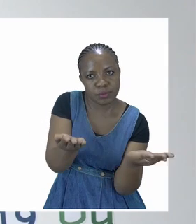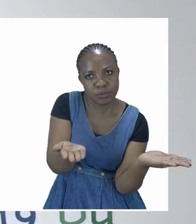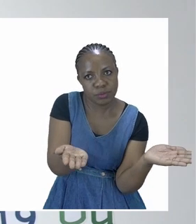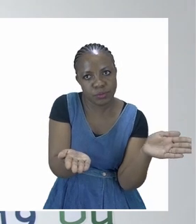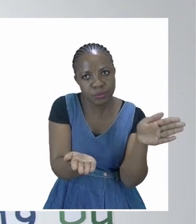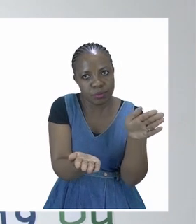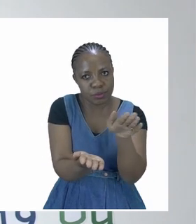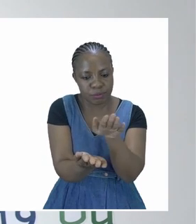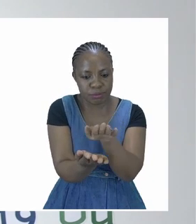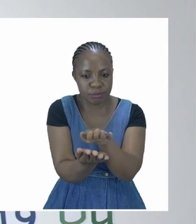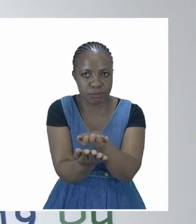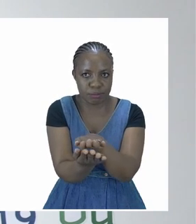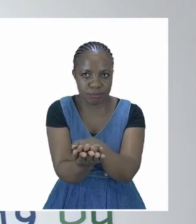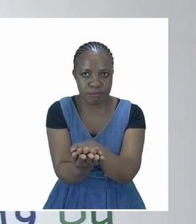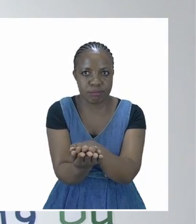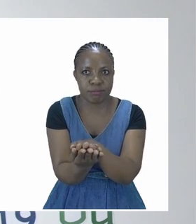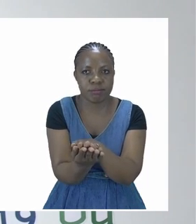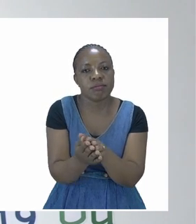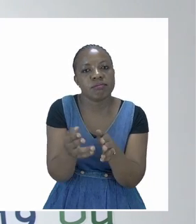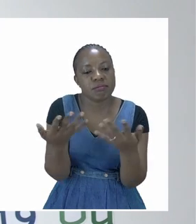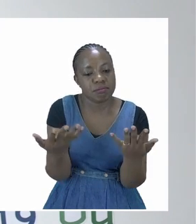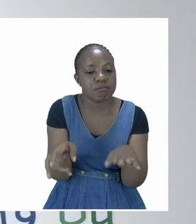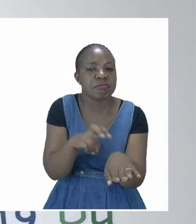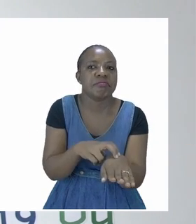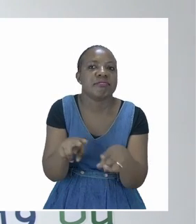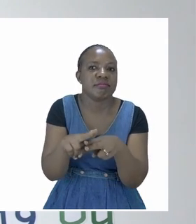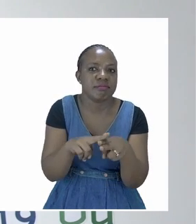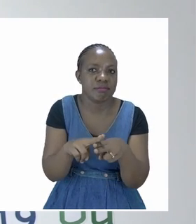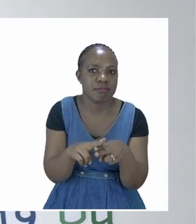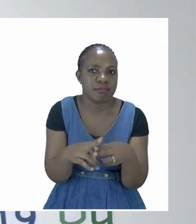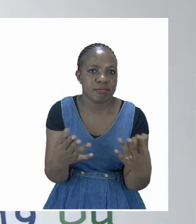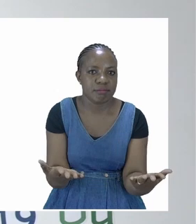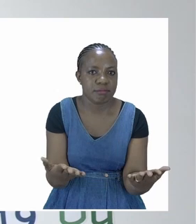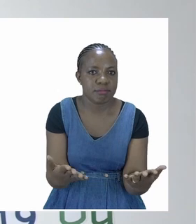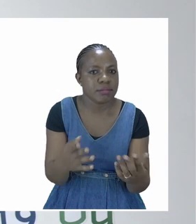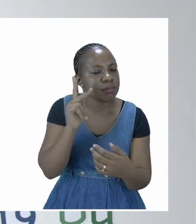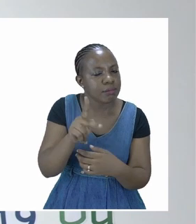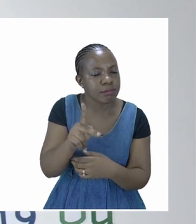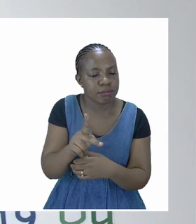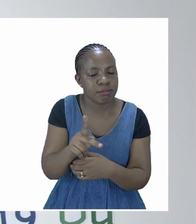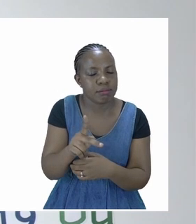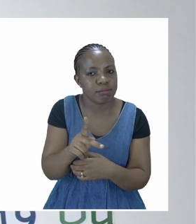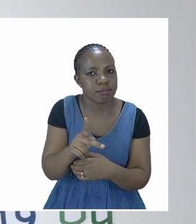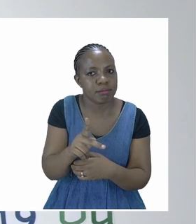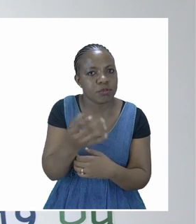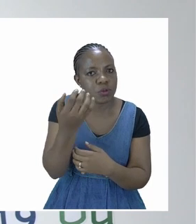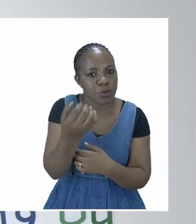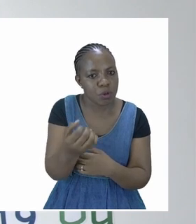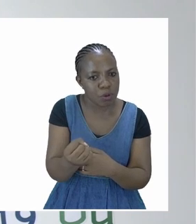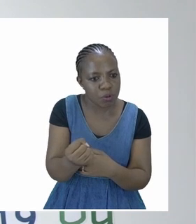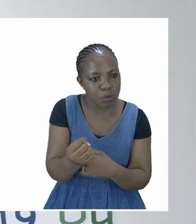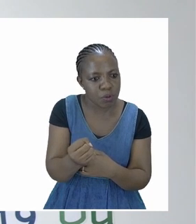it for ready to use. But there is more. We are also available on